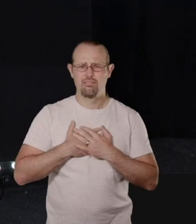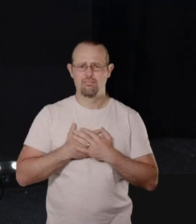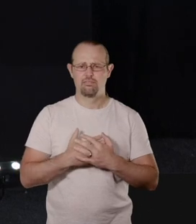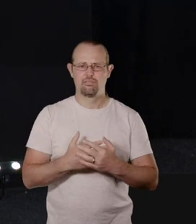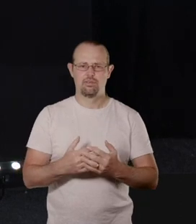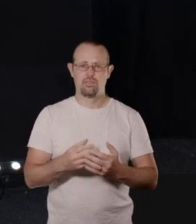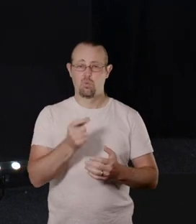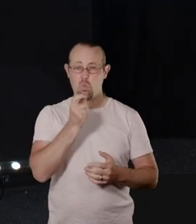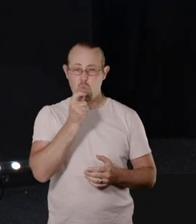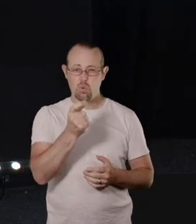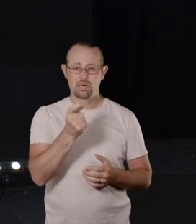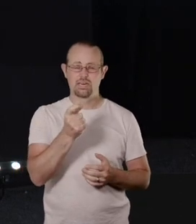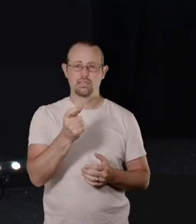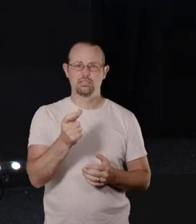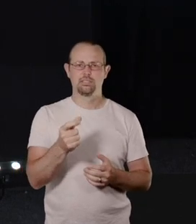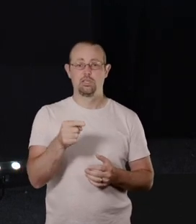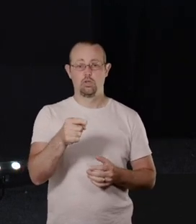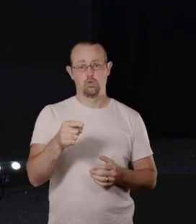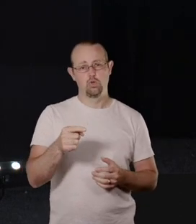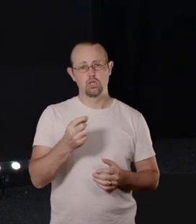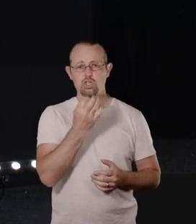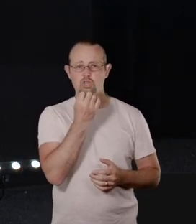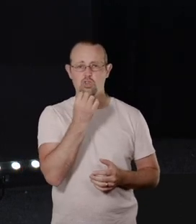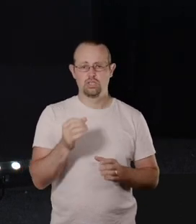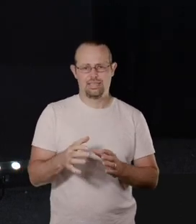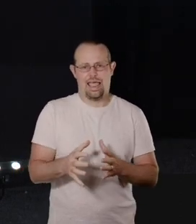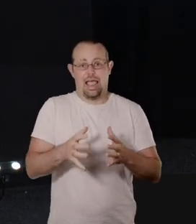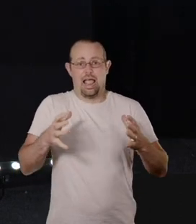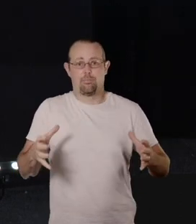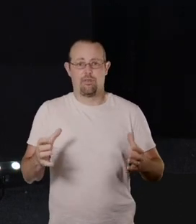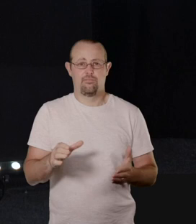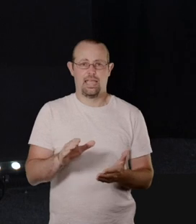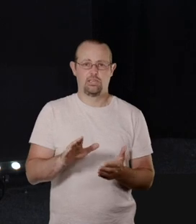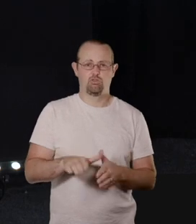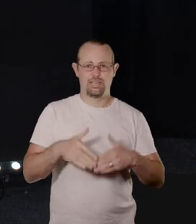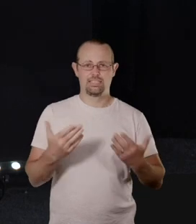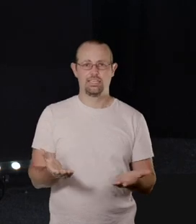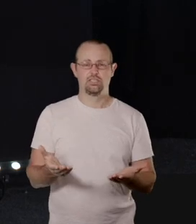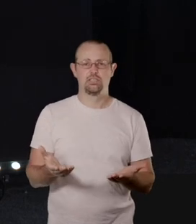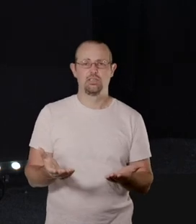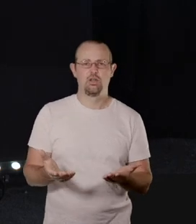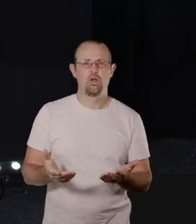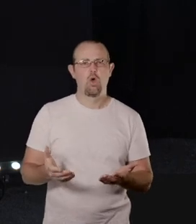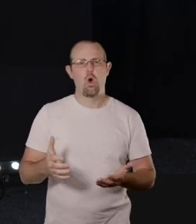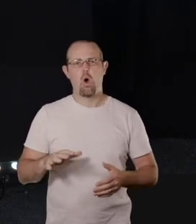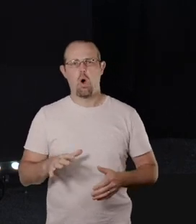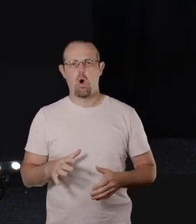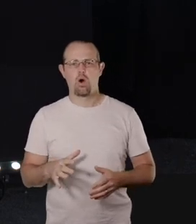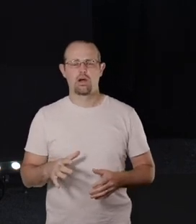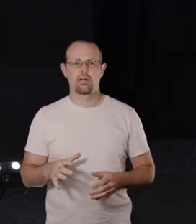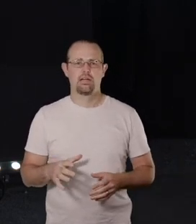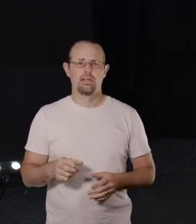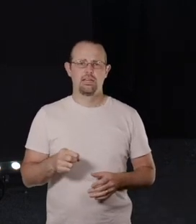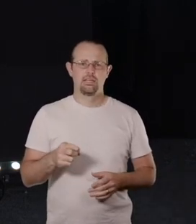Message. If you're a real student, like Andrew would definitely be speaking of in and around his world, you need